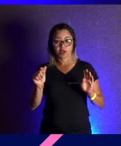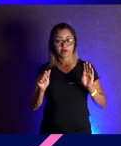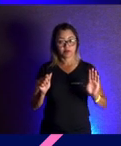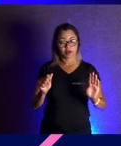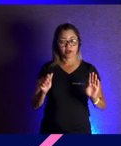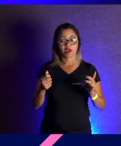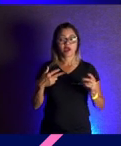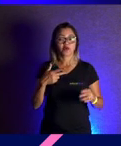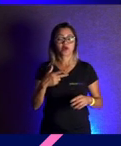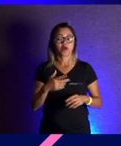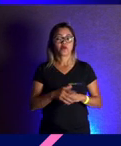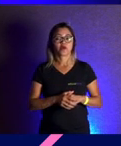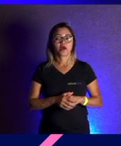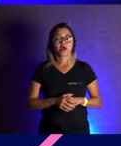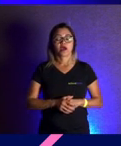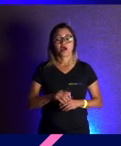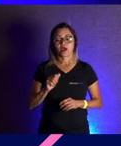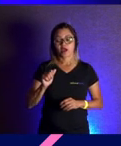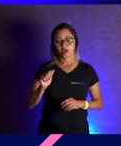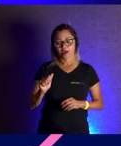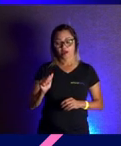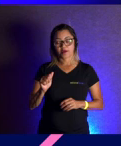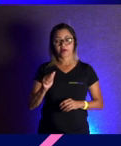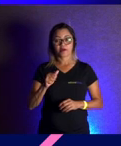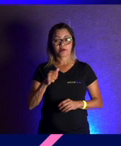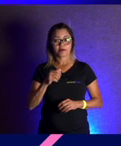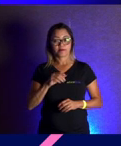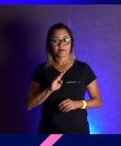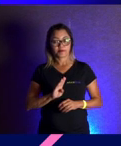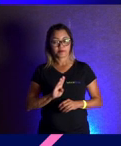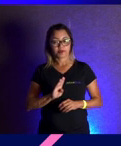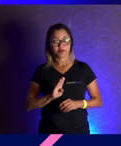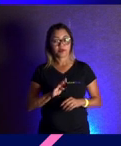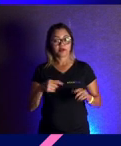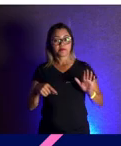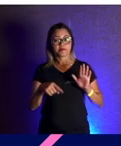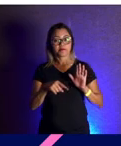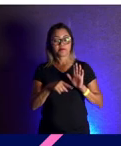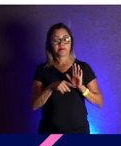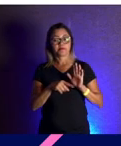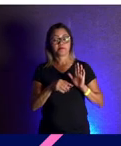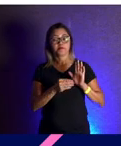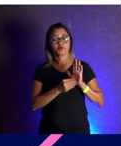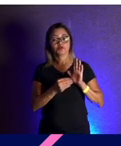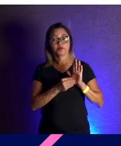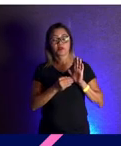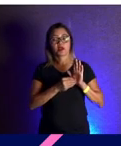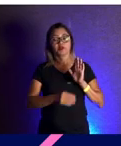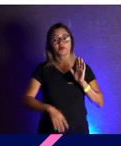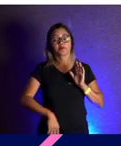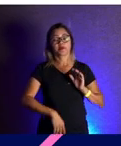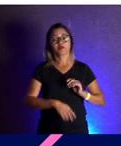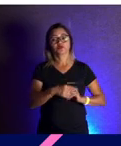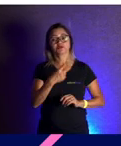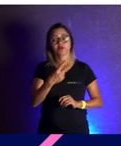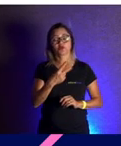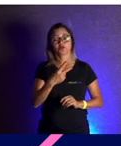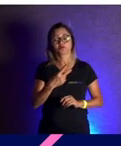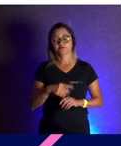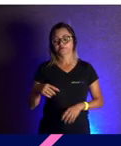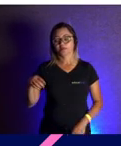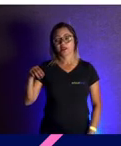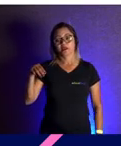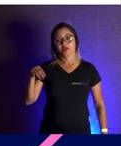shows up in the first project multiplied by the probability that it's in the second project. So the probability of m is equal to m over n, but